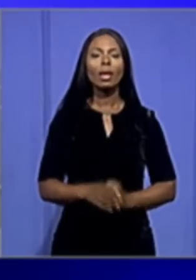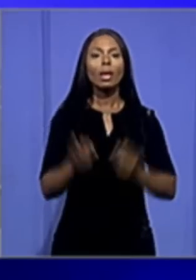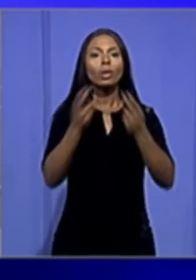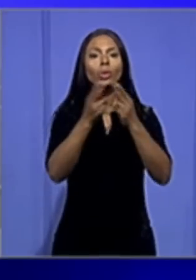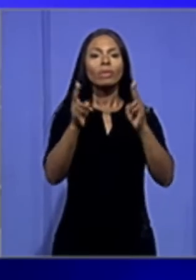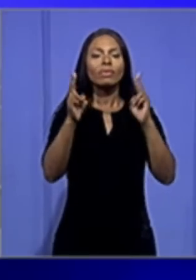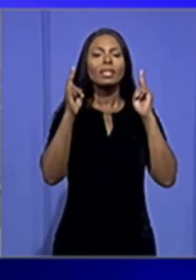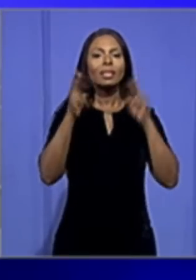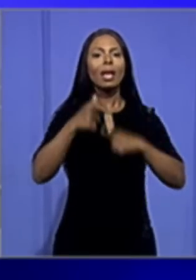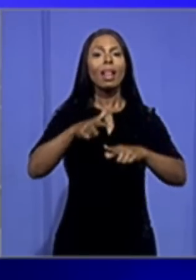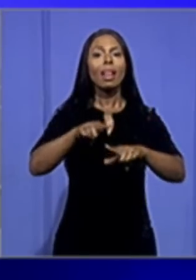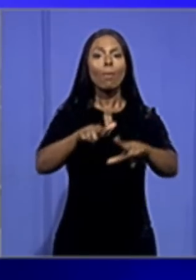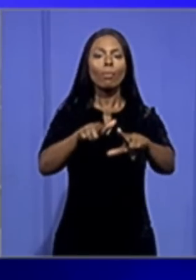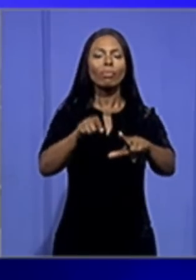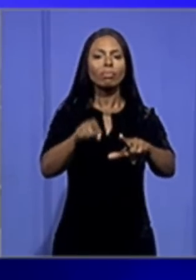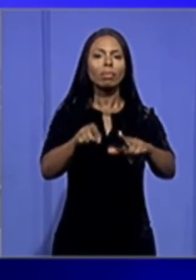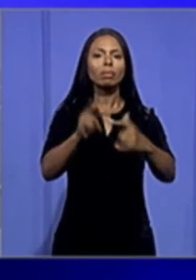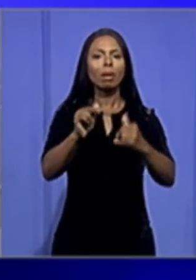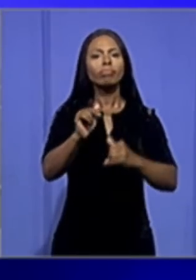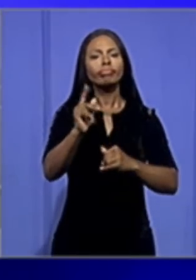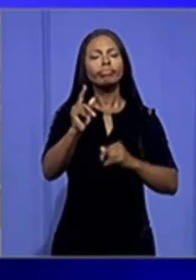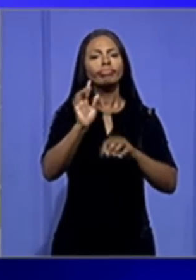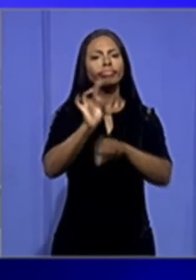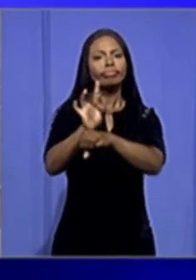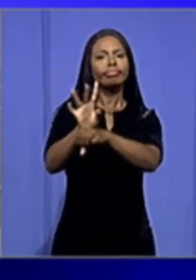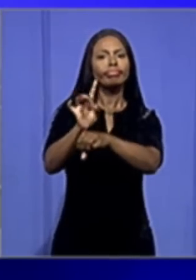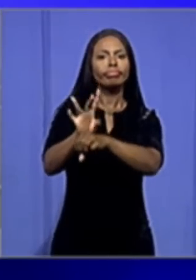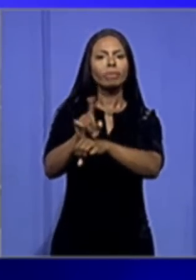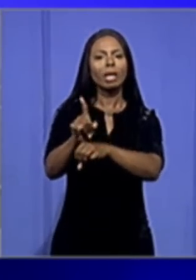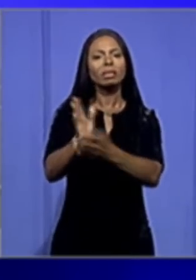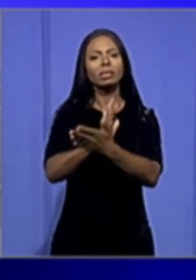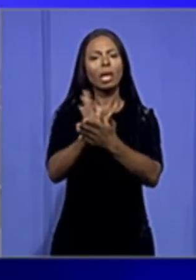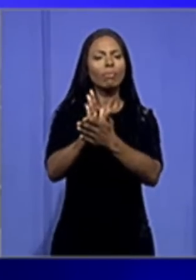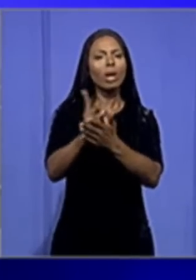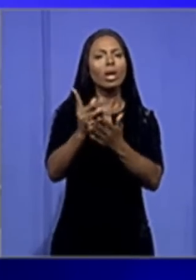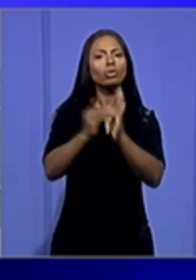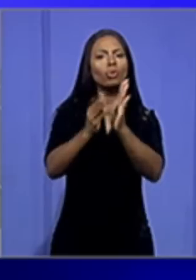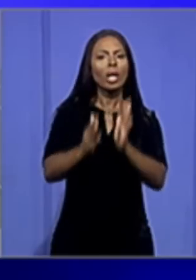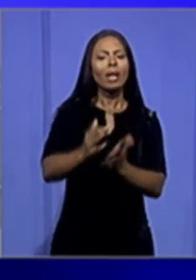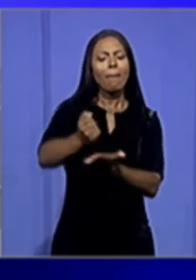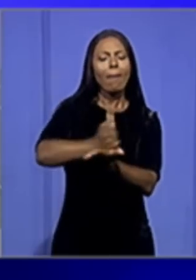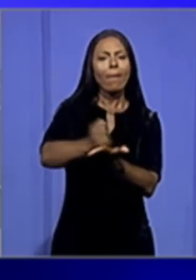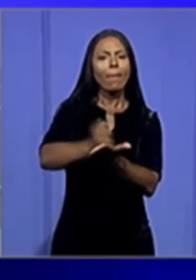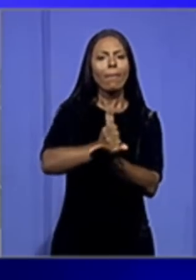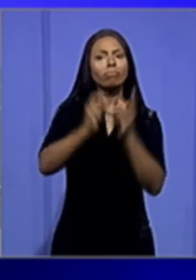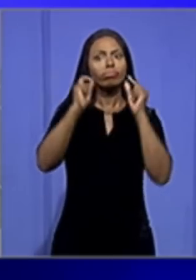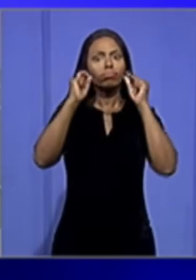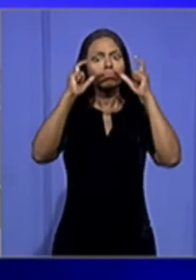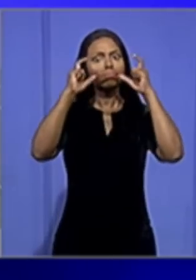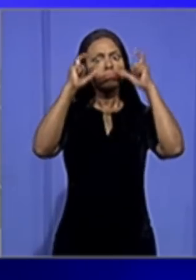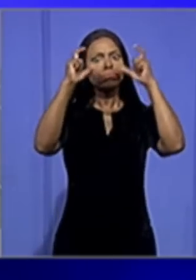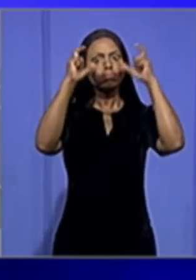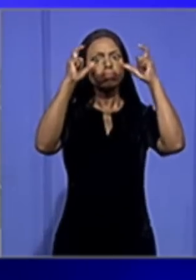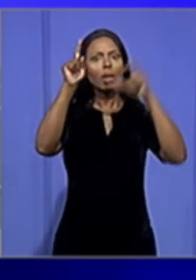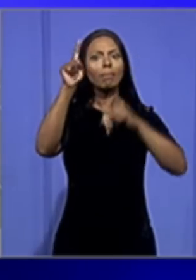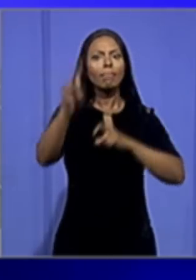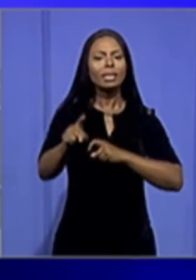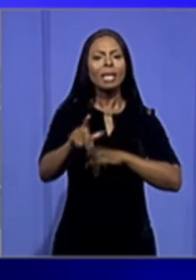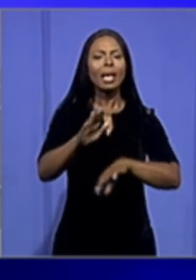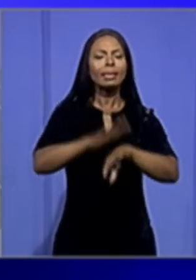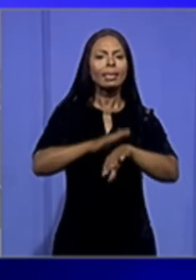University ya Limpopo e eleditše baithuti bao ba yago go dira boingwadišo go ntšha mahlo dinameng kudu mo nakong